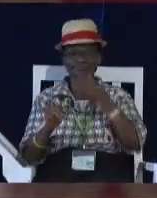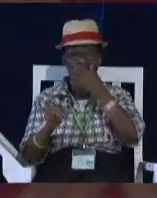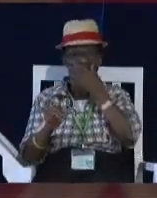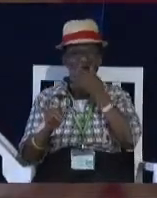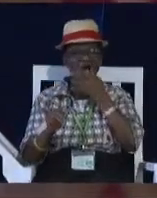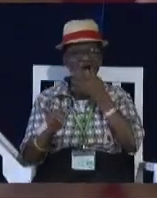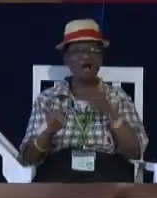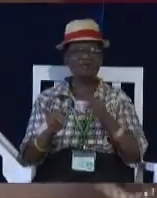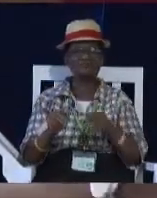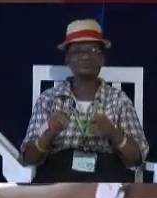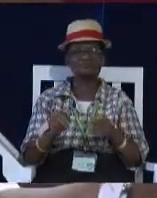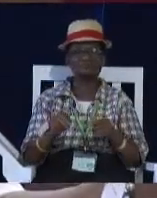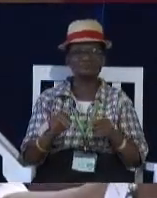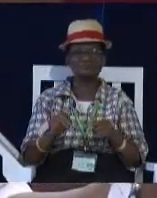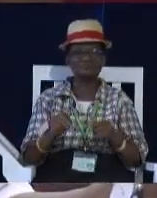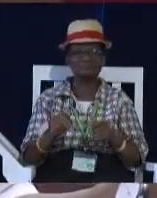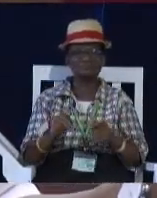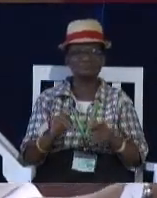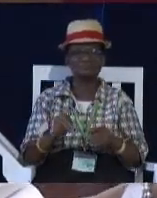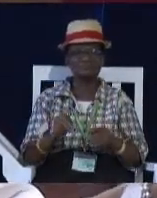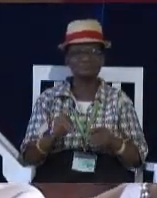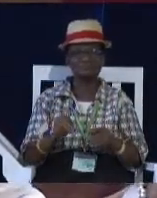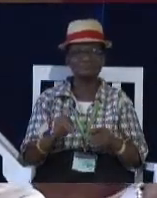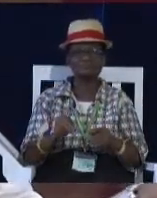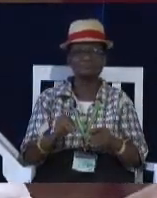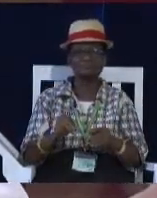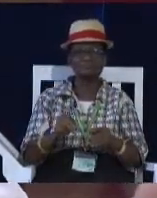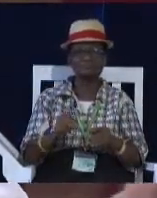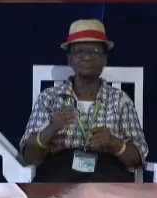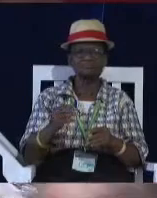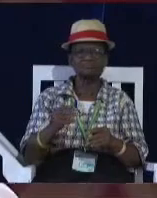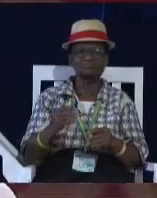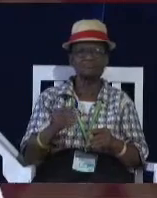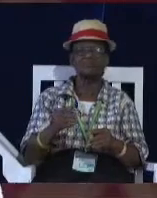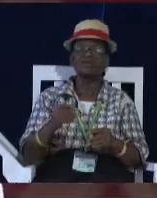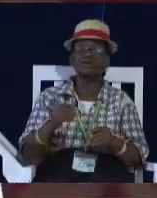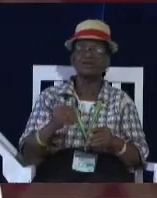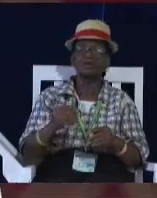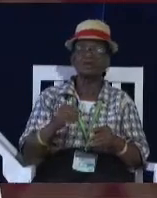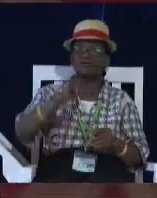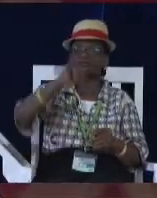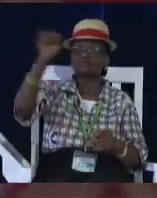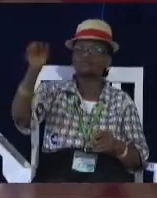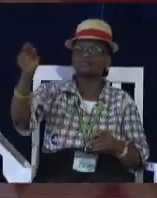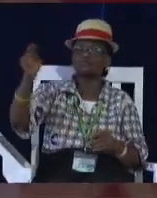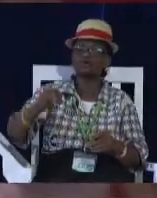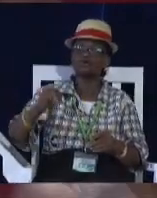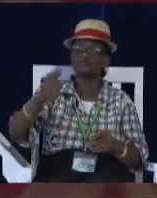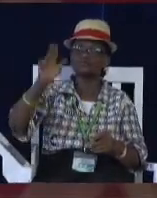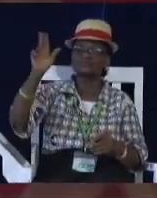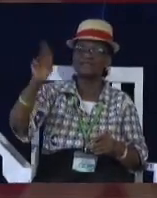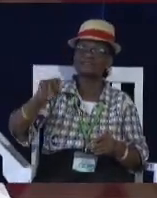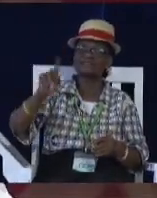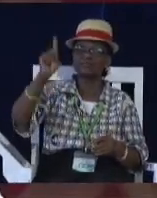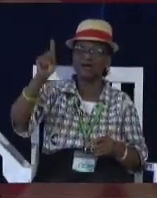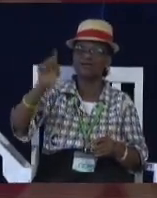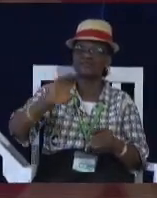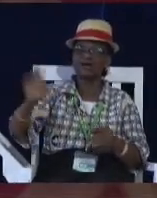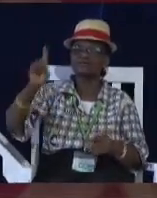Word was just turned to the Lord Jesus Christ, and he is the word. John chapter 1 from verse 1 to